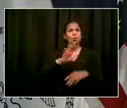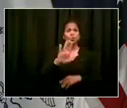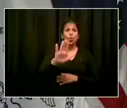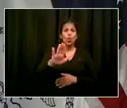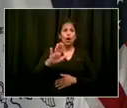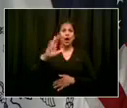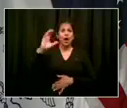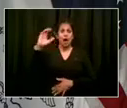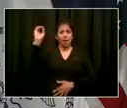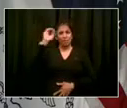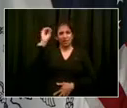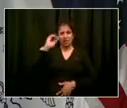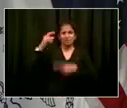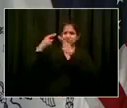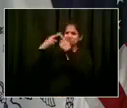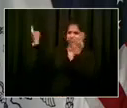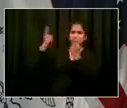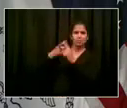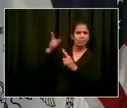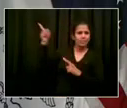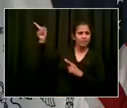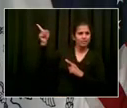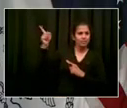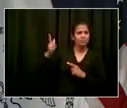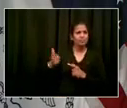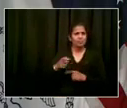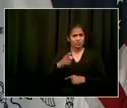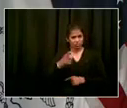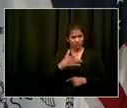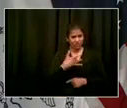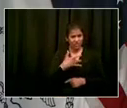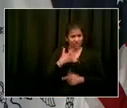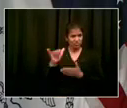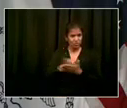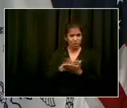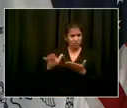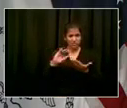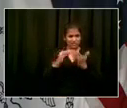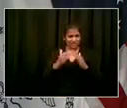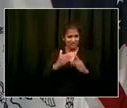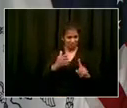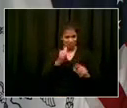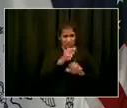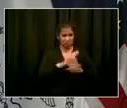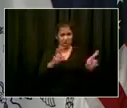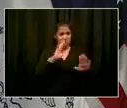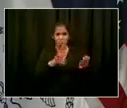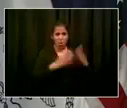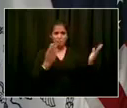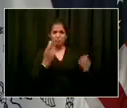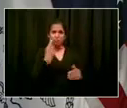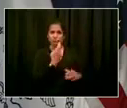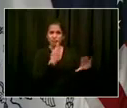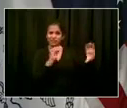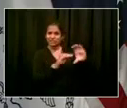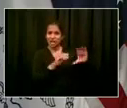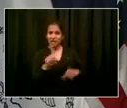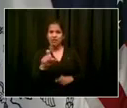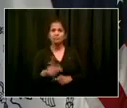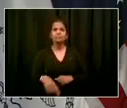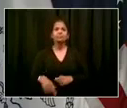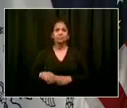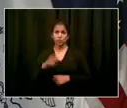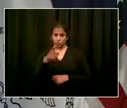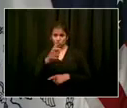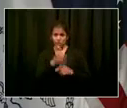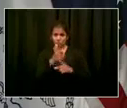dine indoors on September 30th or shortly after? So, one, again, the